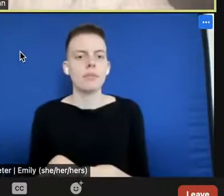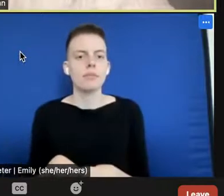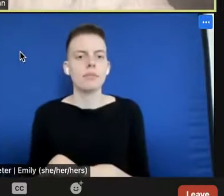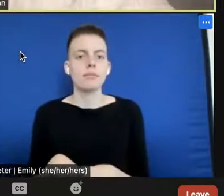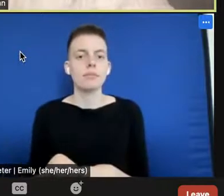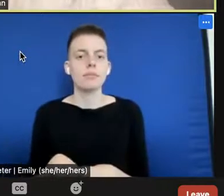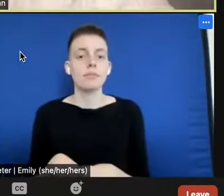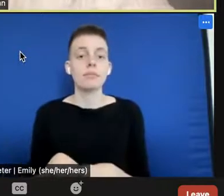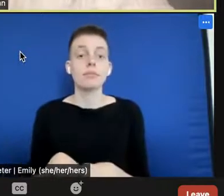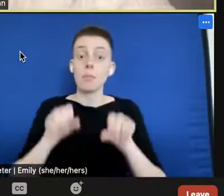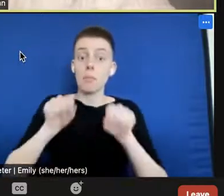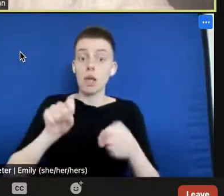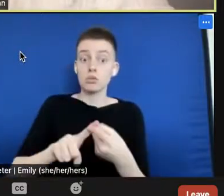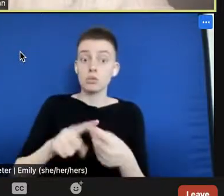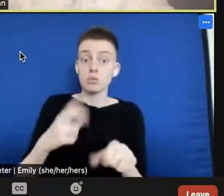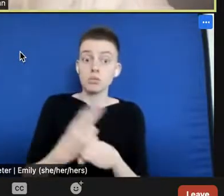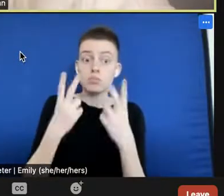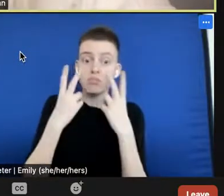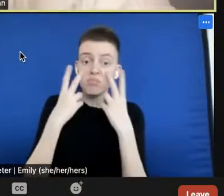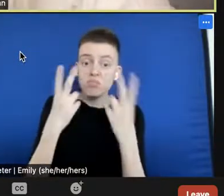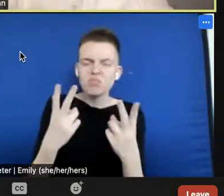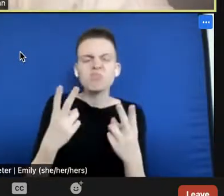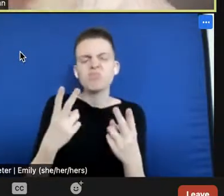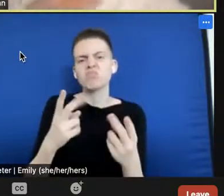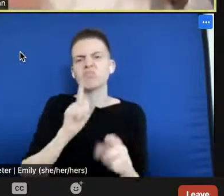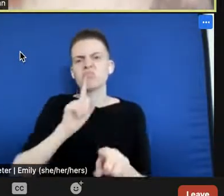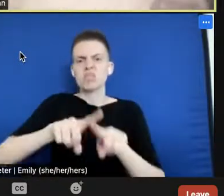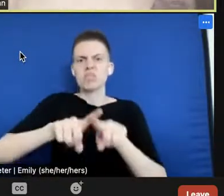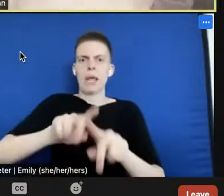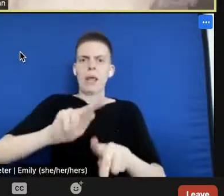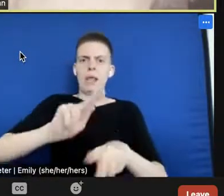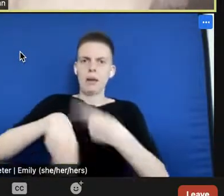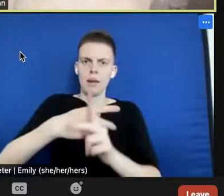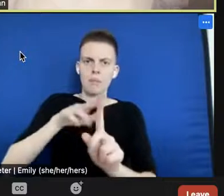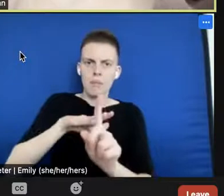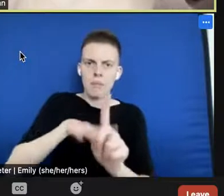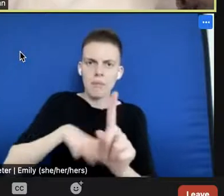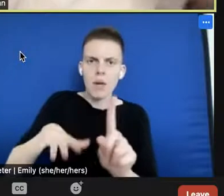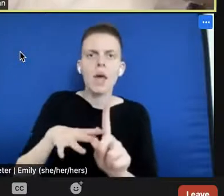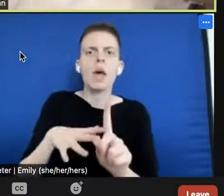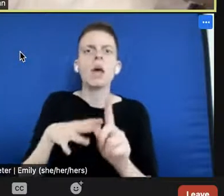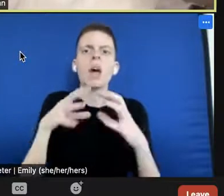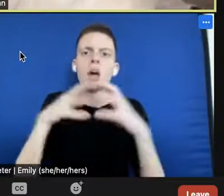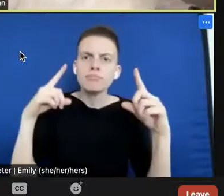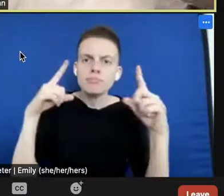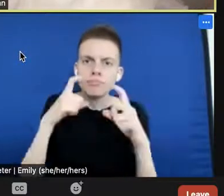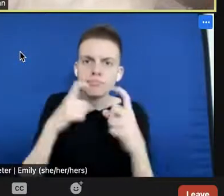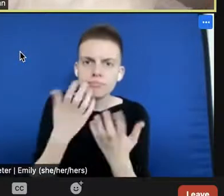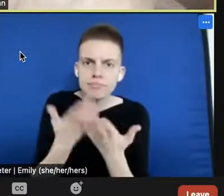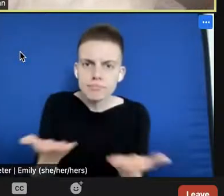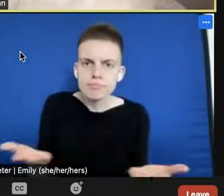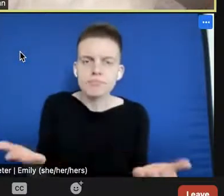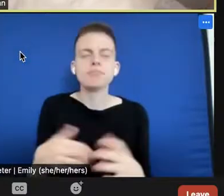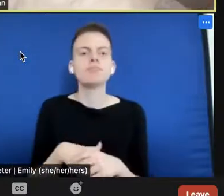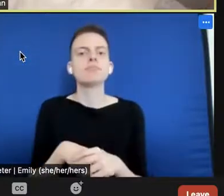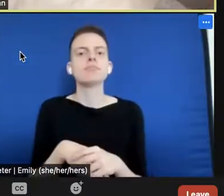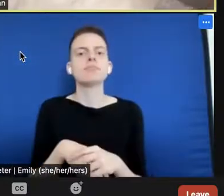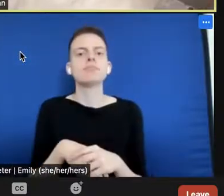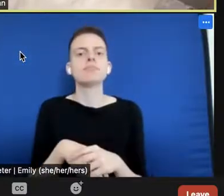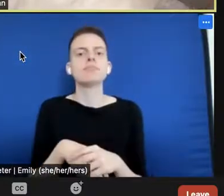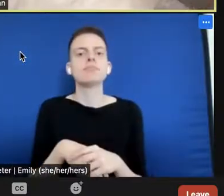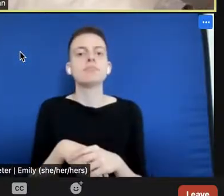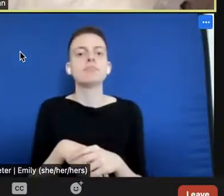depends upon the complexity of the materials and the environment. So in other words, for all of you who are frustrated with the likes